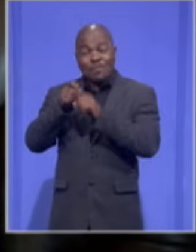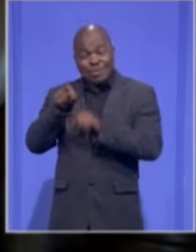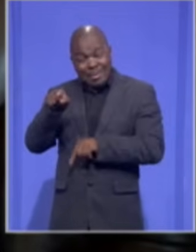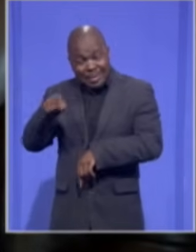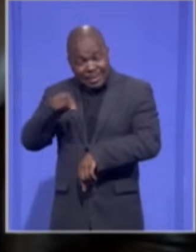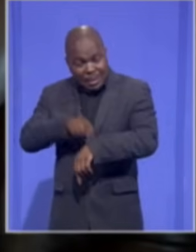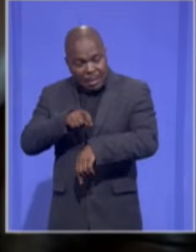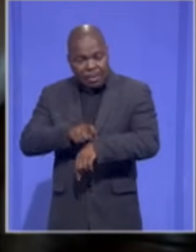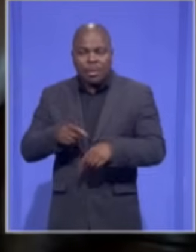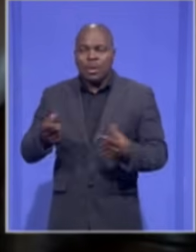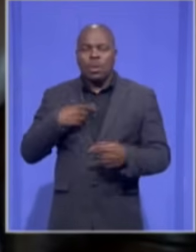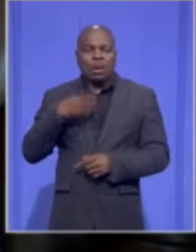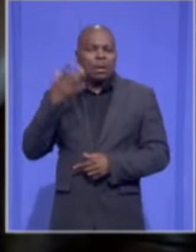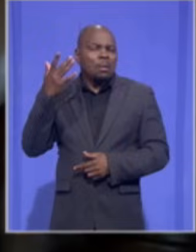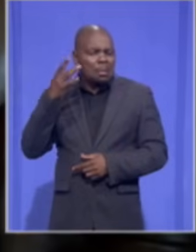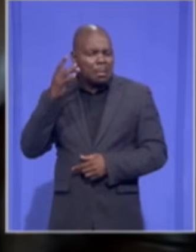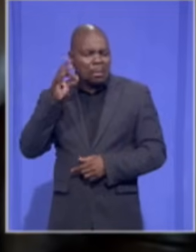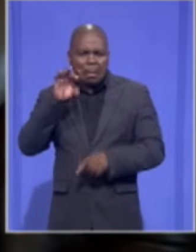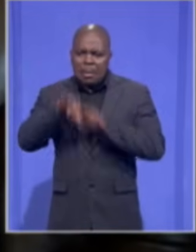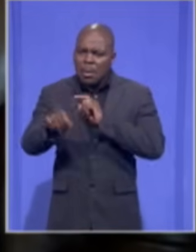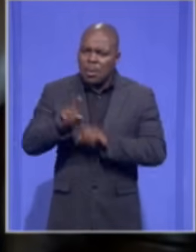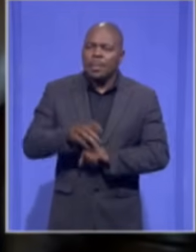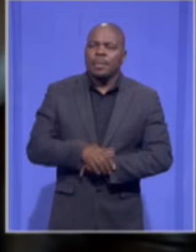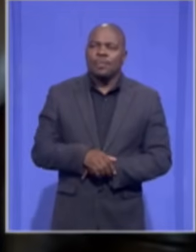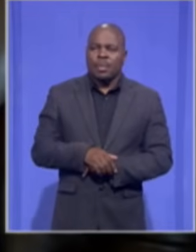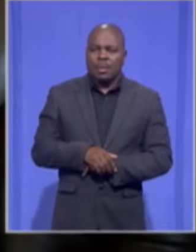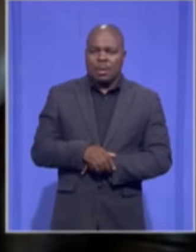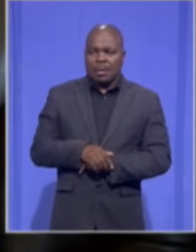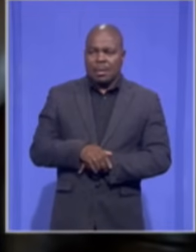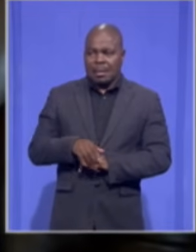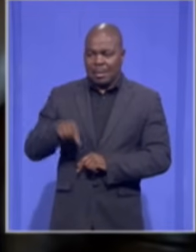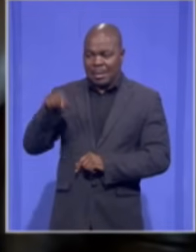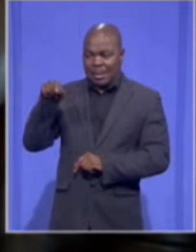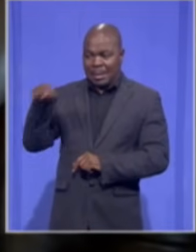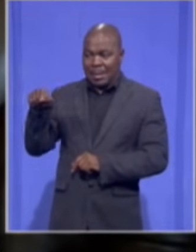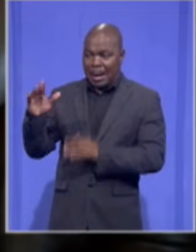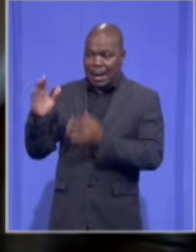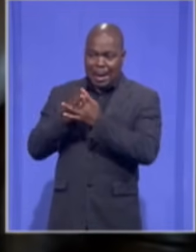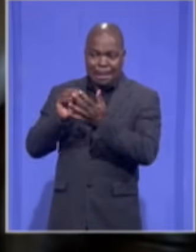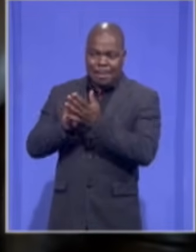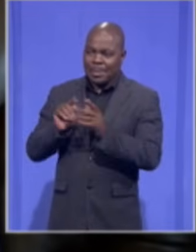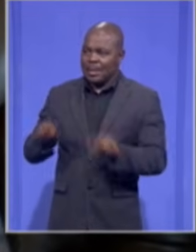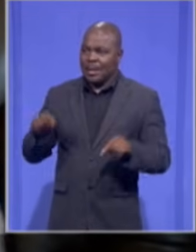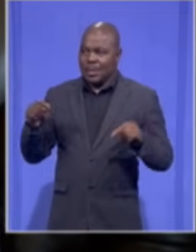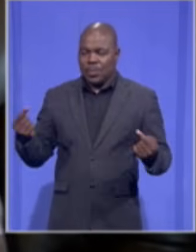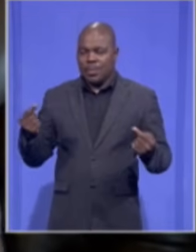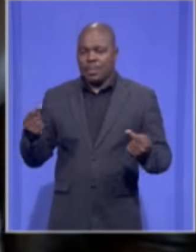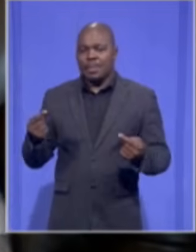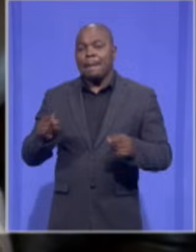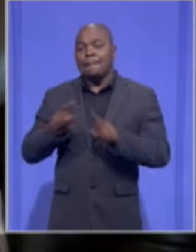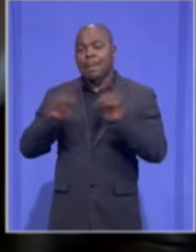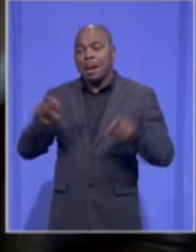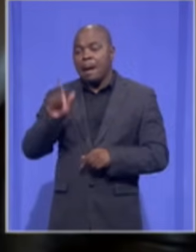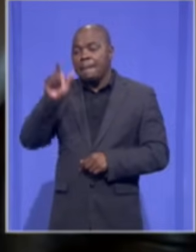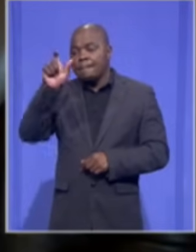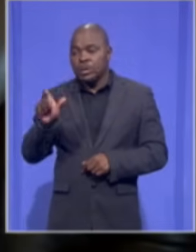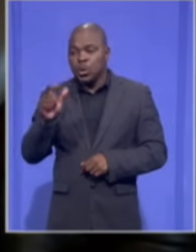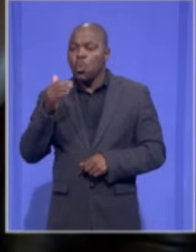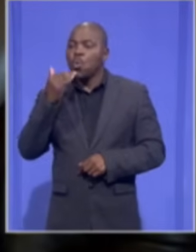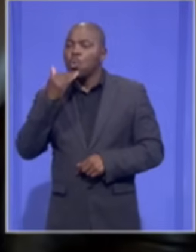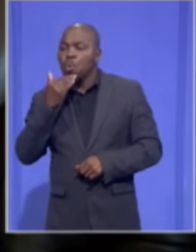more? Charity like for no and to Bakona bula case. Go Park Road. But the person oiling at